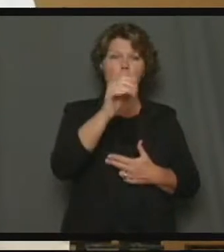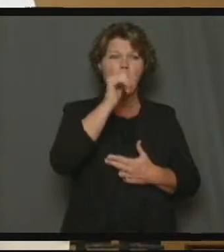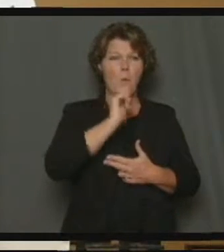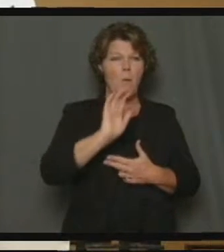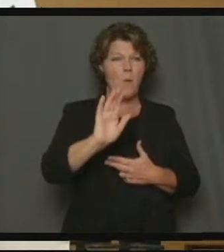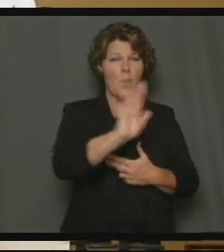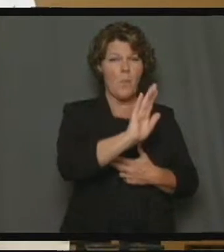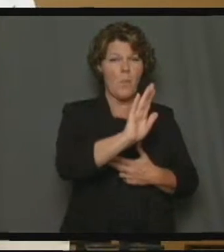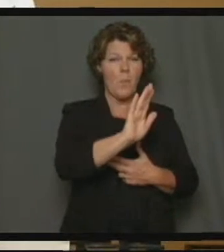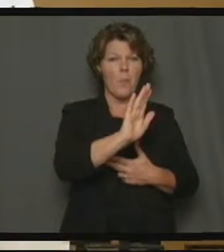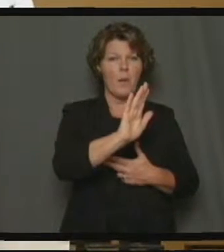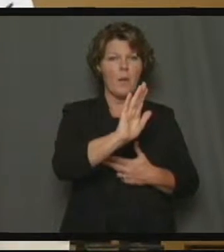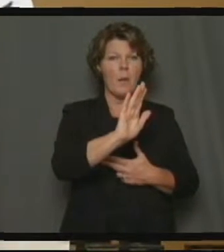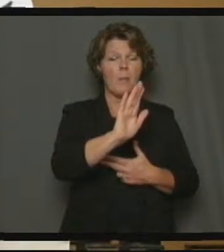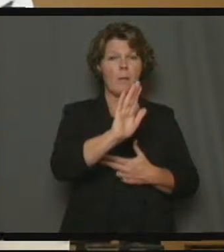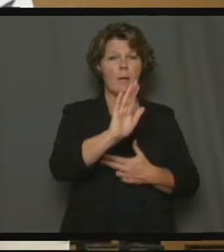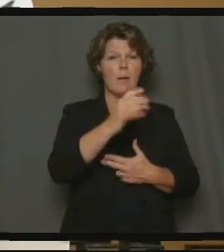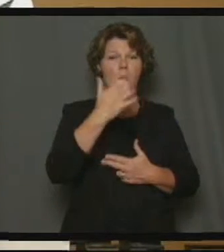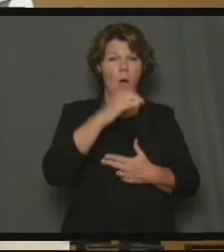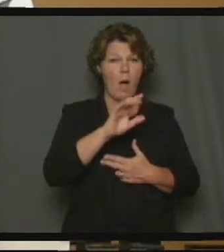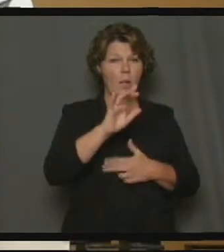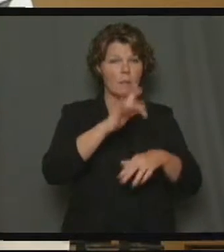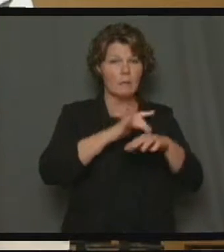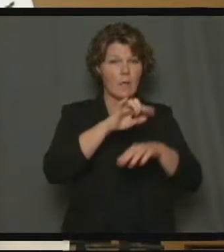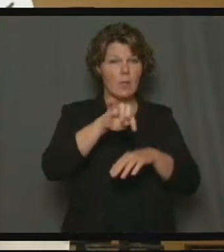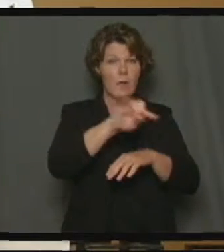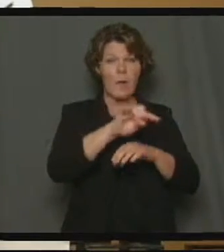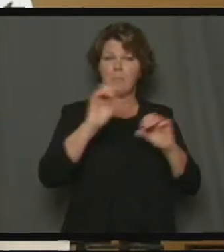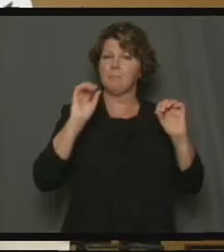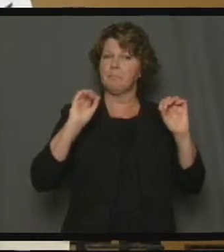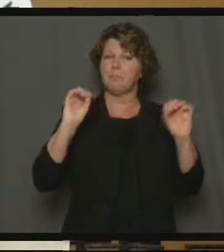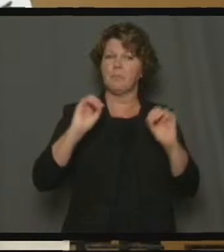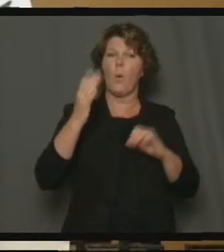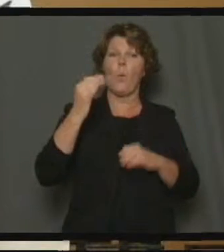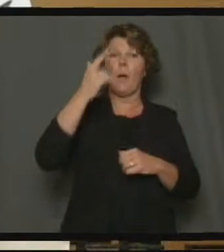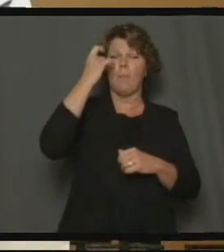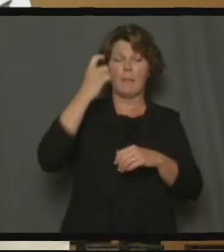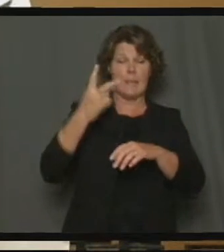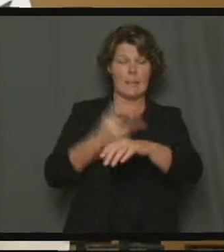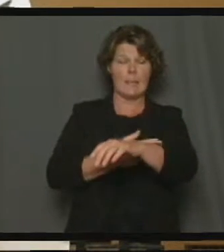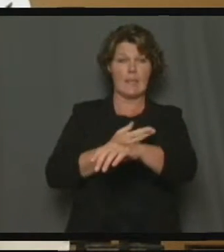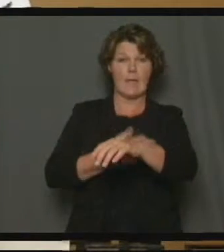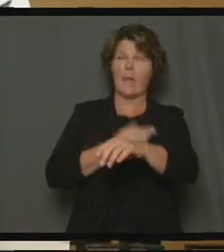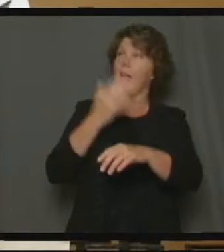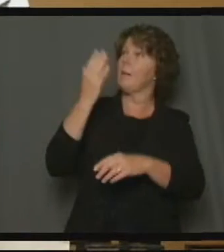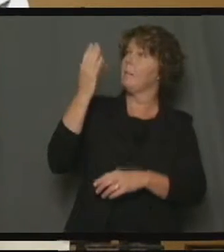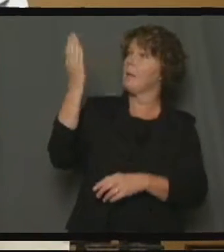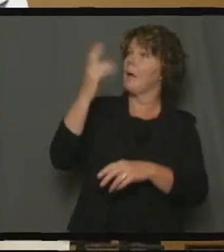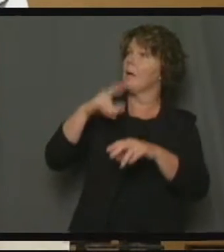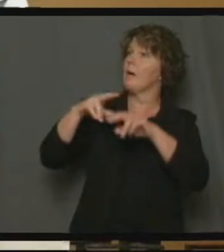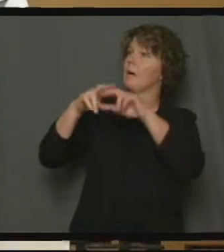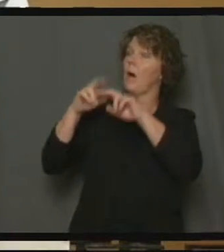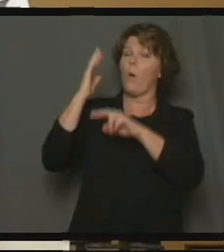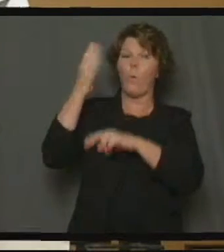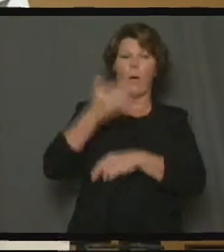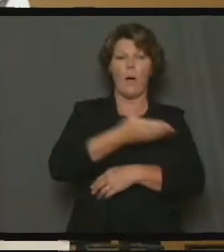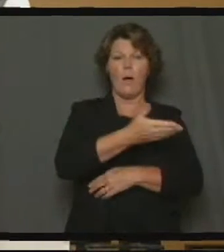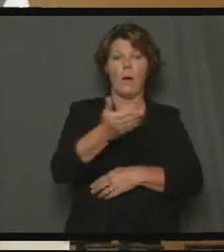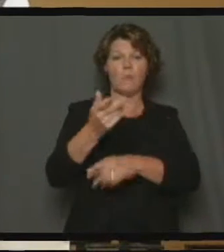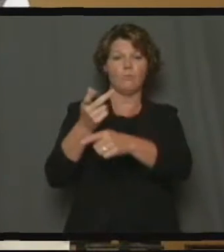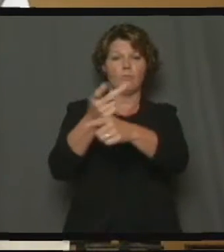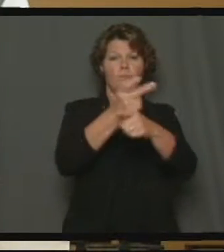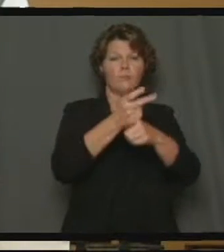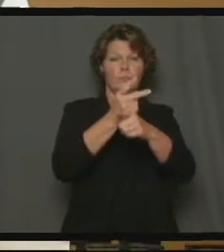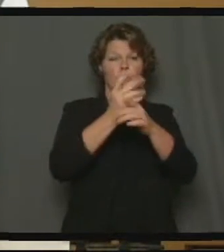strike them, nor any scorching heat. For the Lamb in the midst of the throne will be their